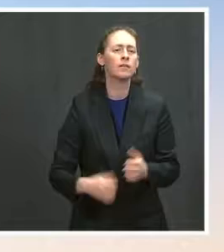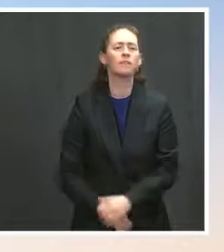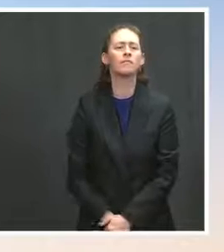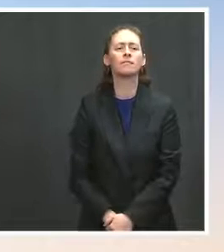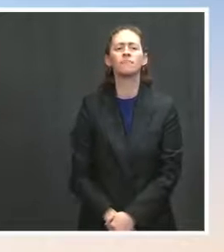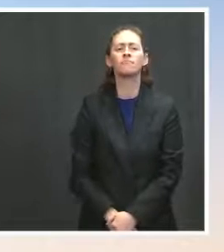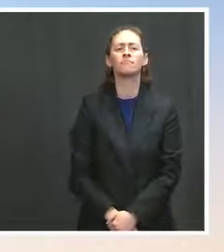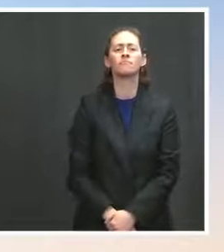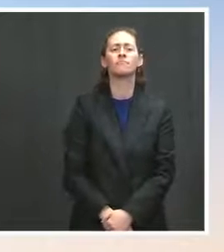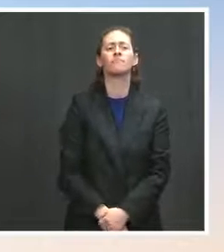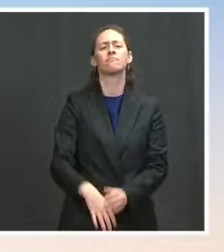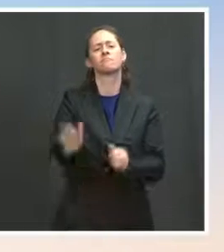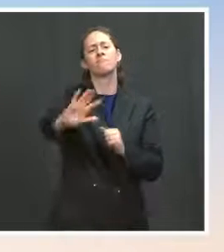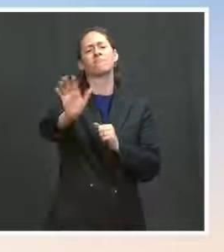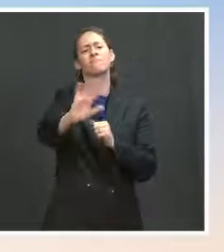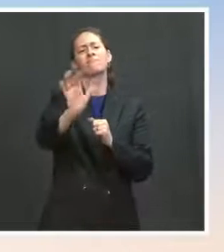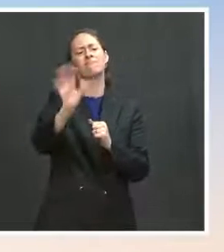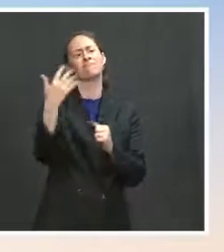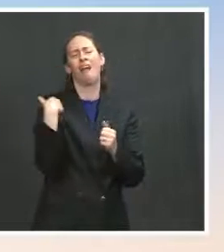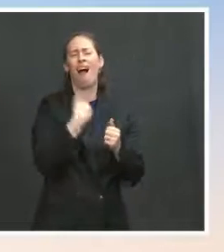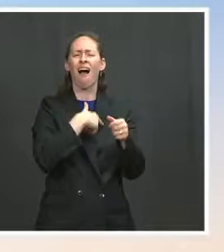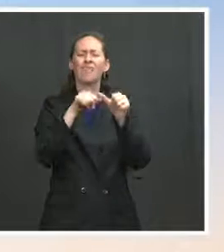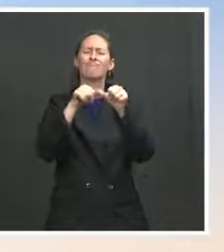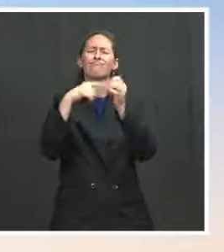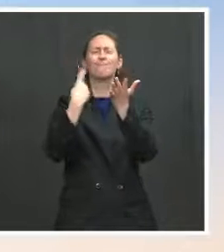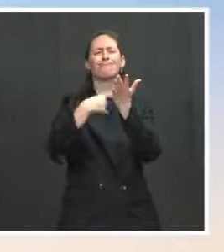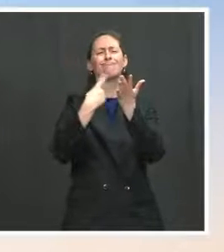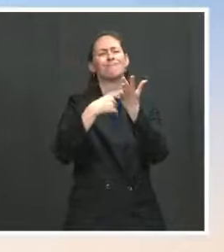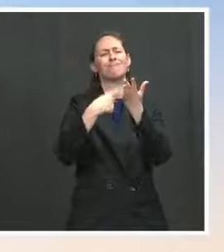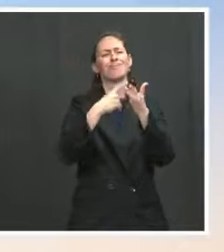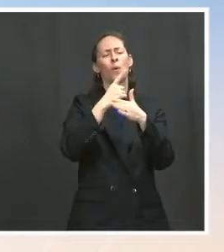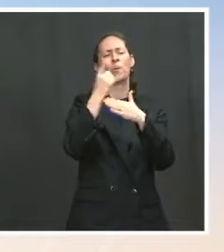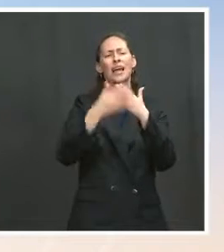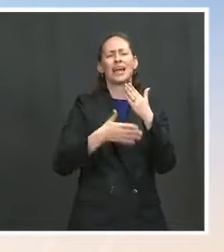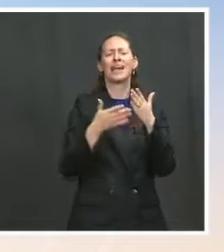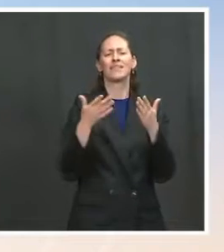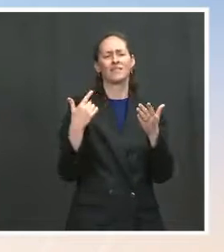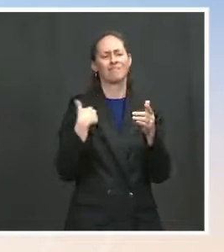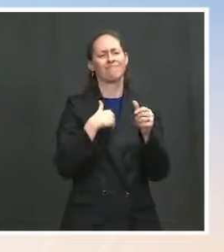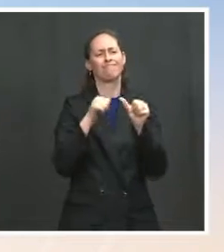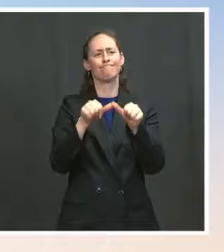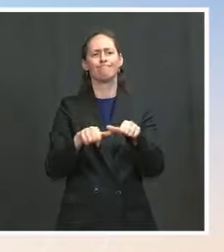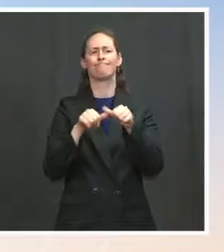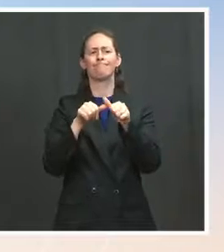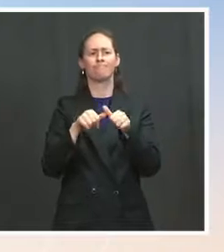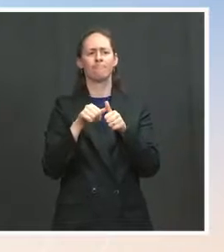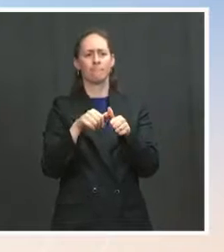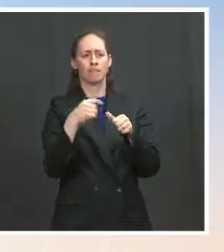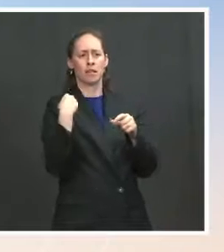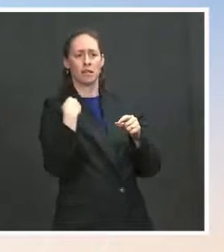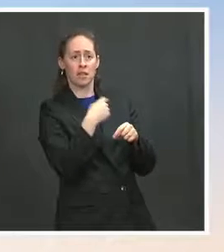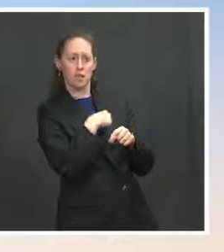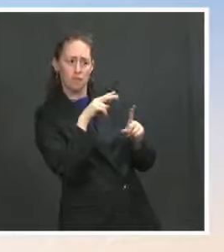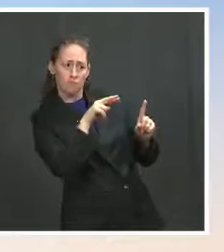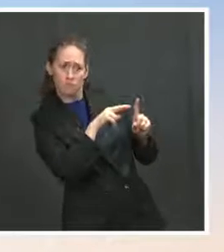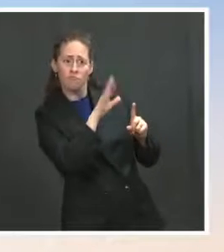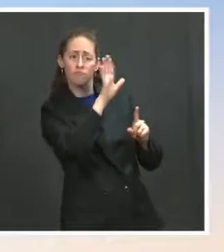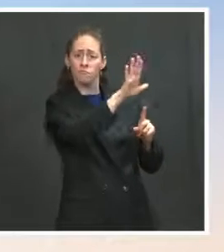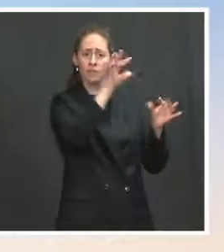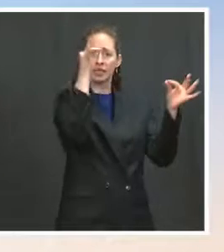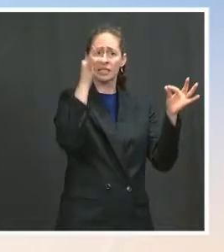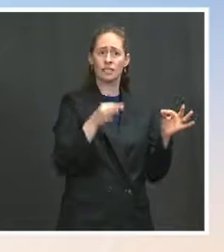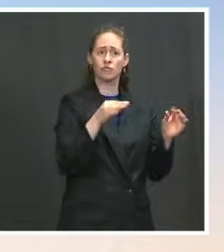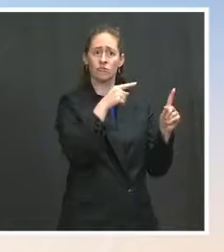weekend. Look, I'm not going to prejudge what Senator Capito will come to the table with tomorrow. We'll leave that to